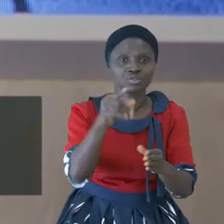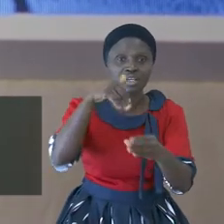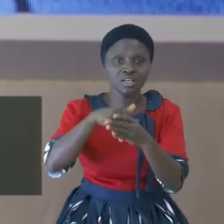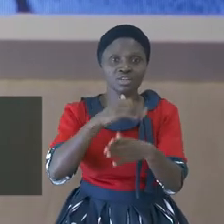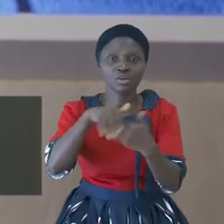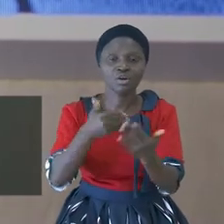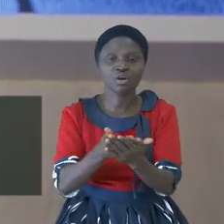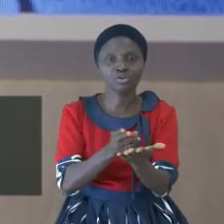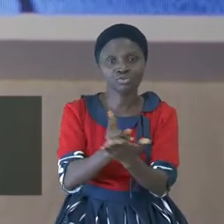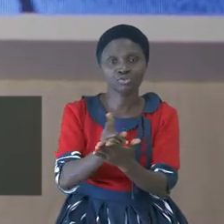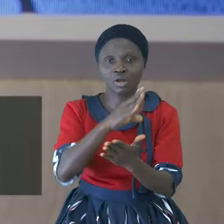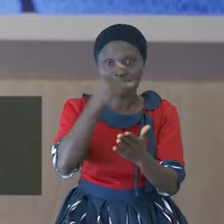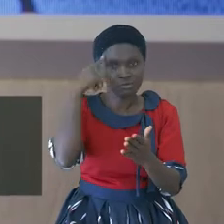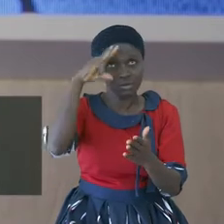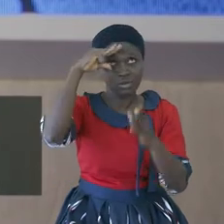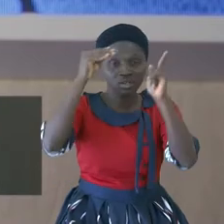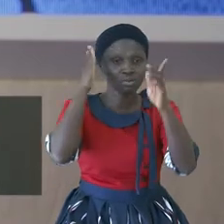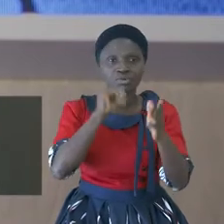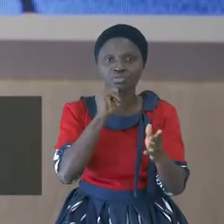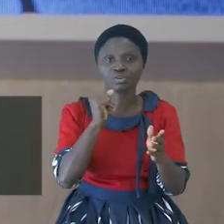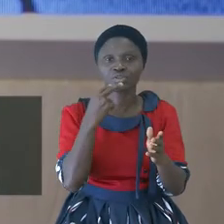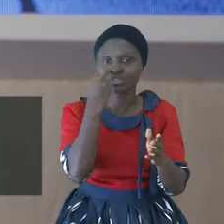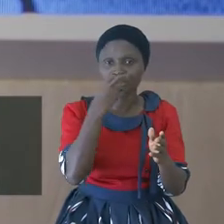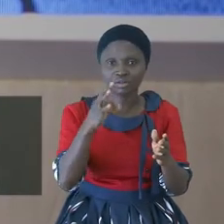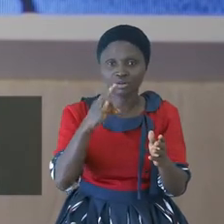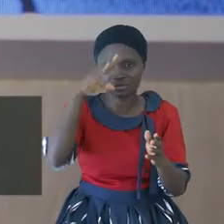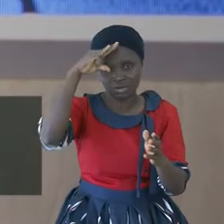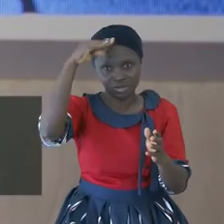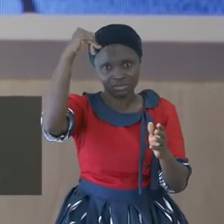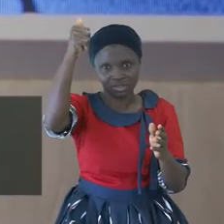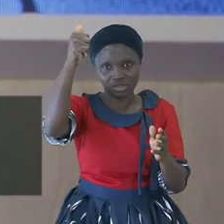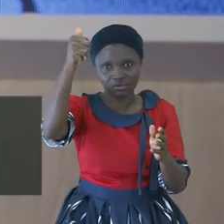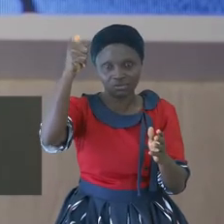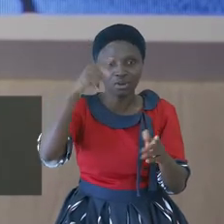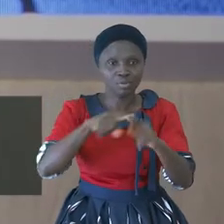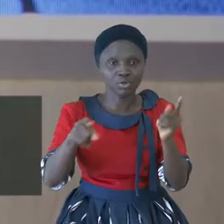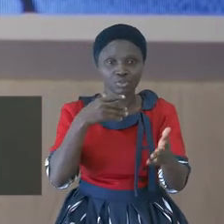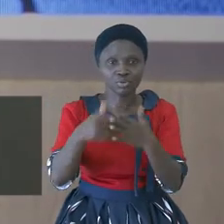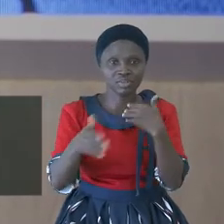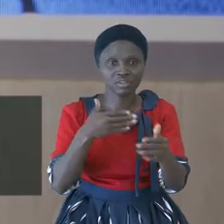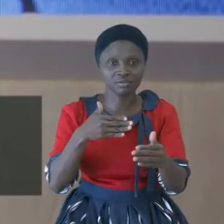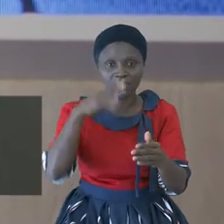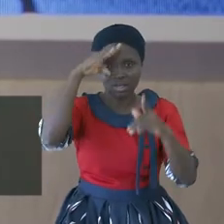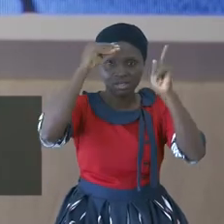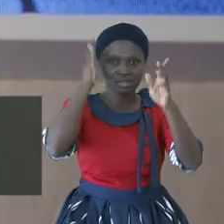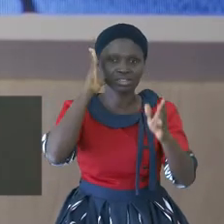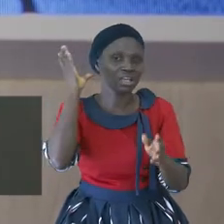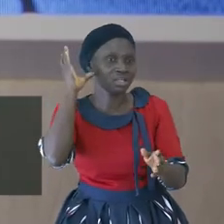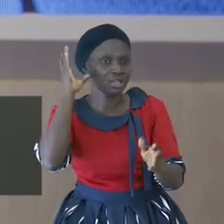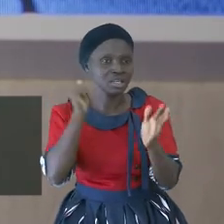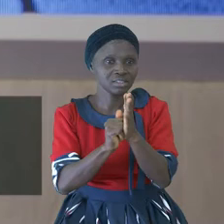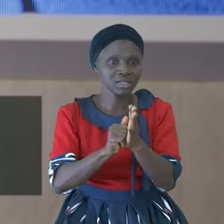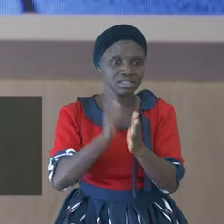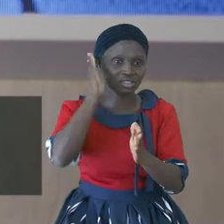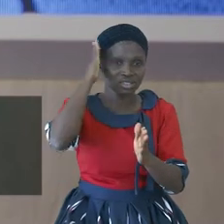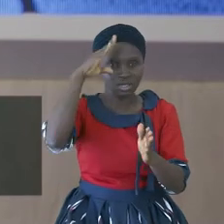of himself, but whatsoever he shall hear, that shall he speak,